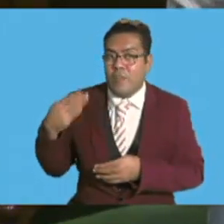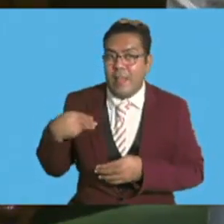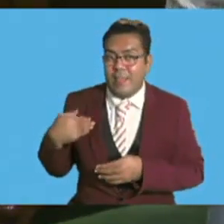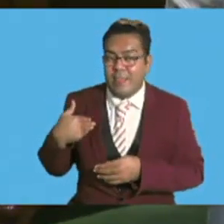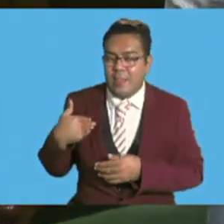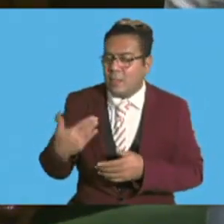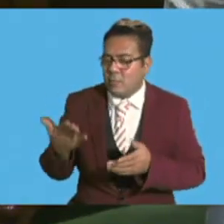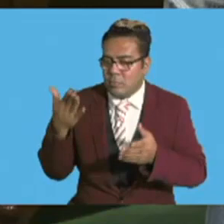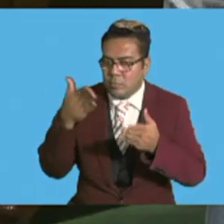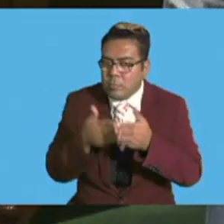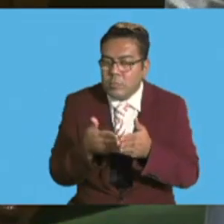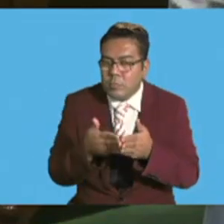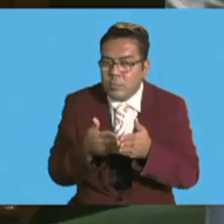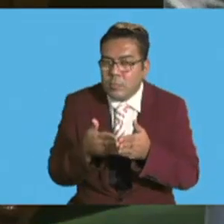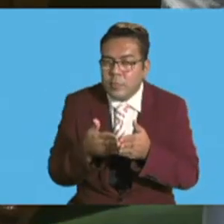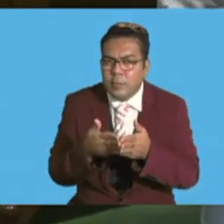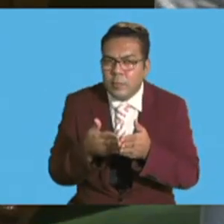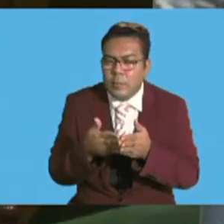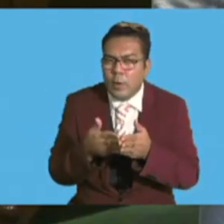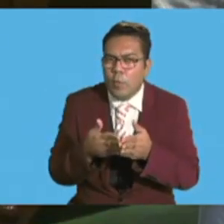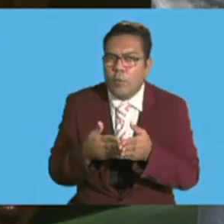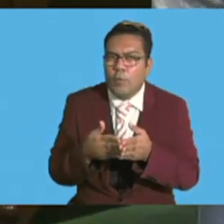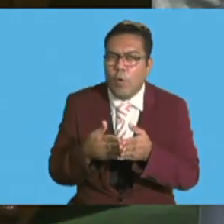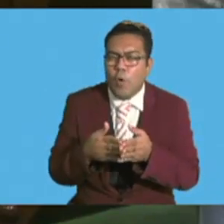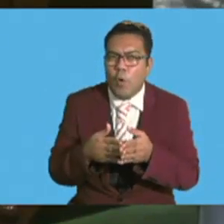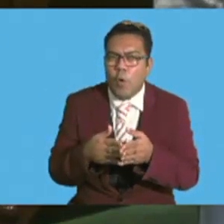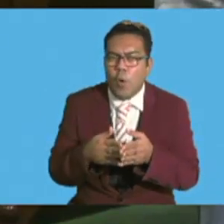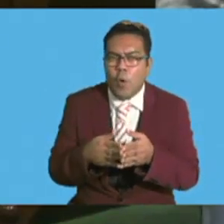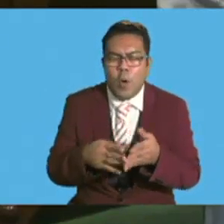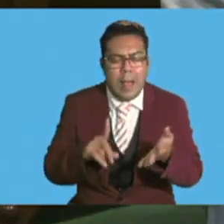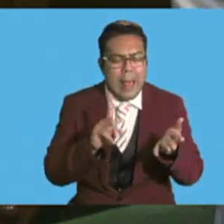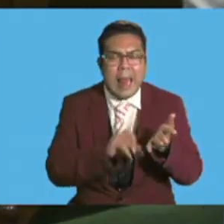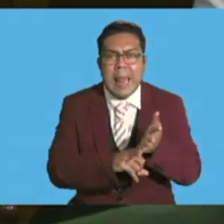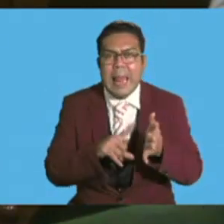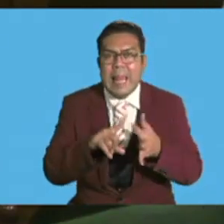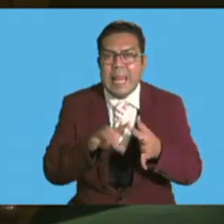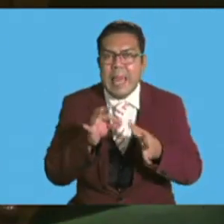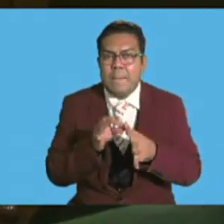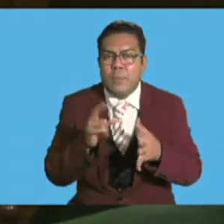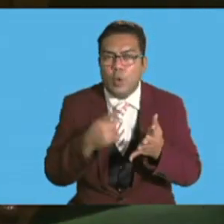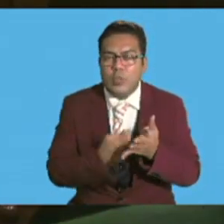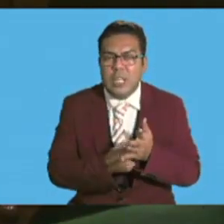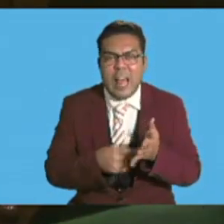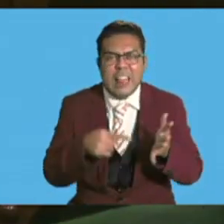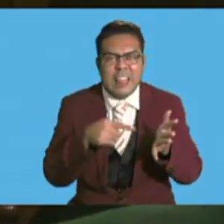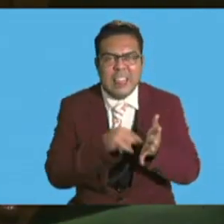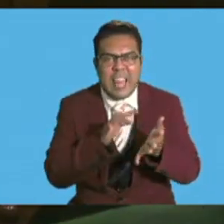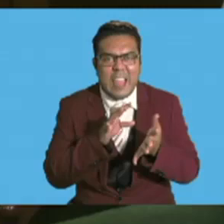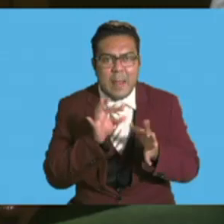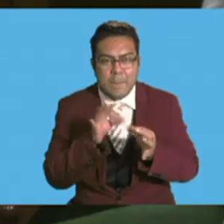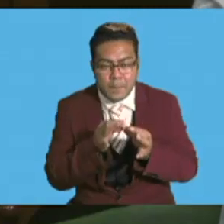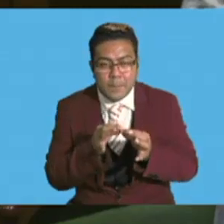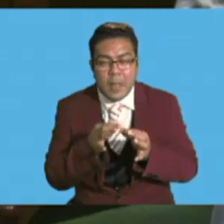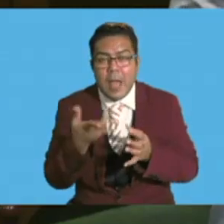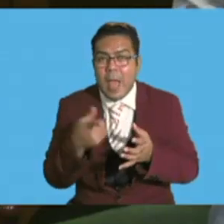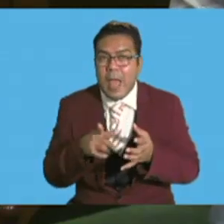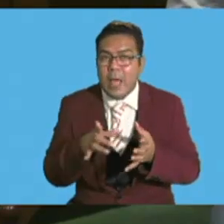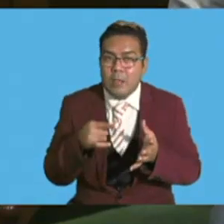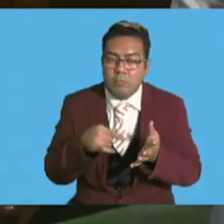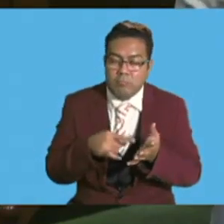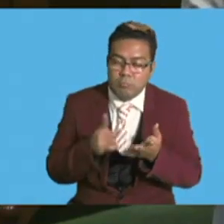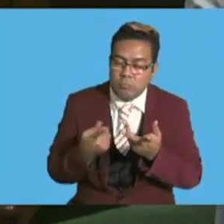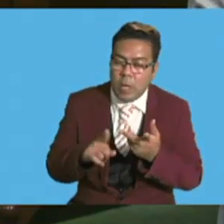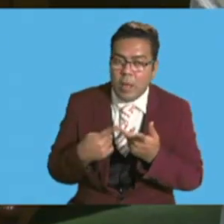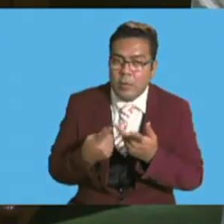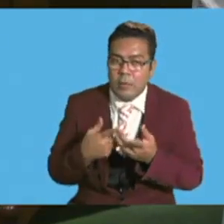related communicable diseases such as leptospirosis, typhoid, dengue, and tuberculosis. Fiji